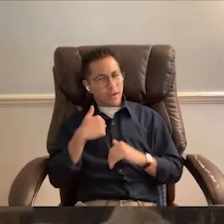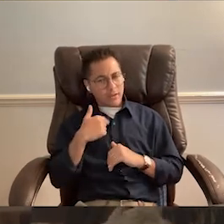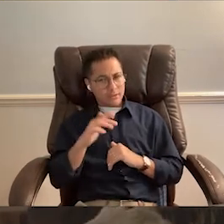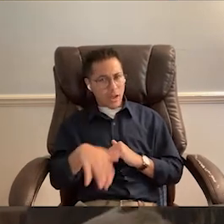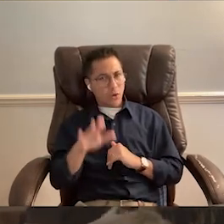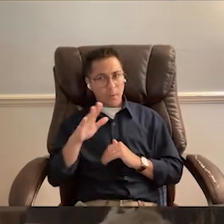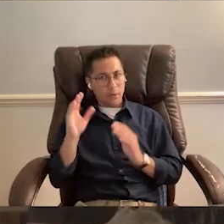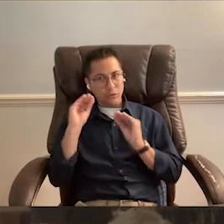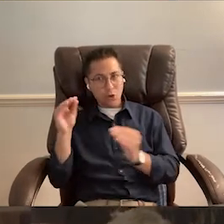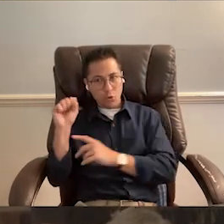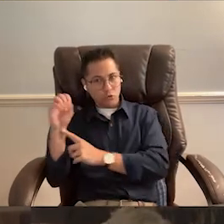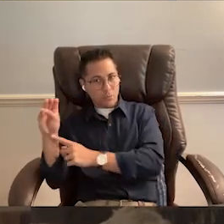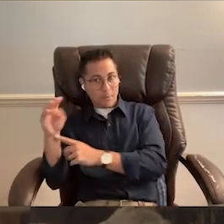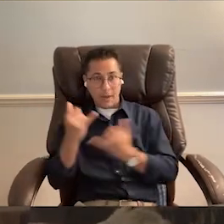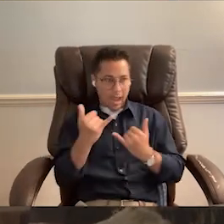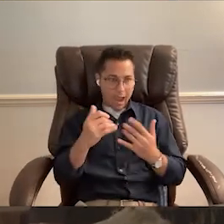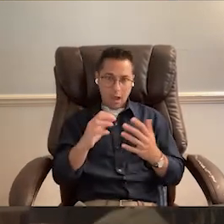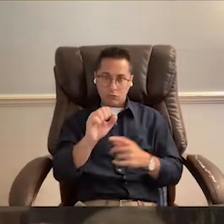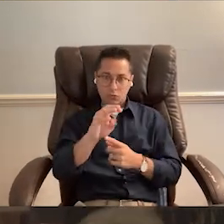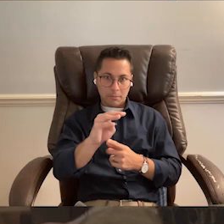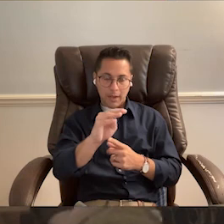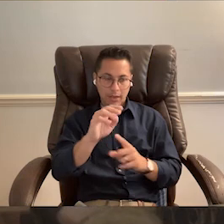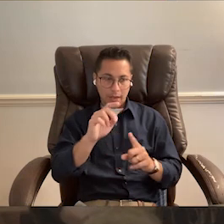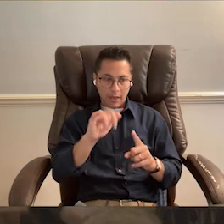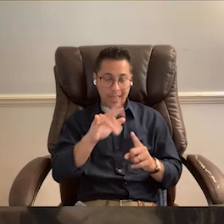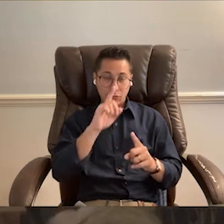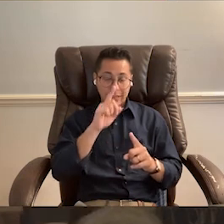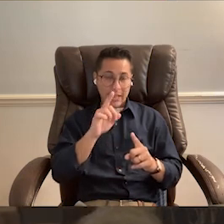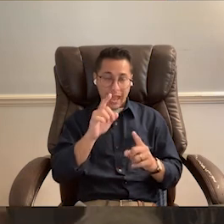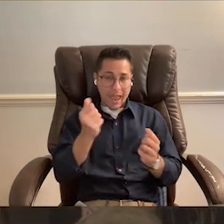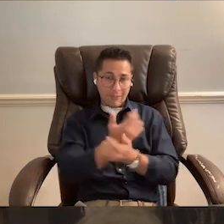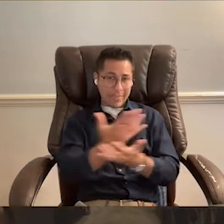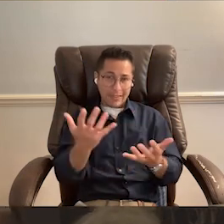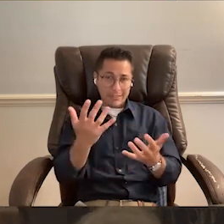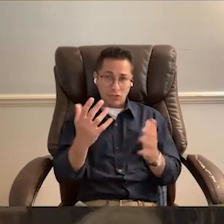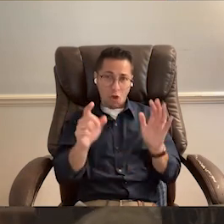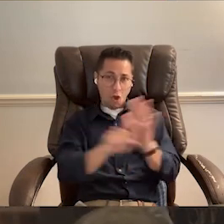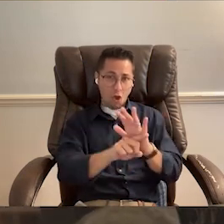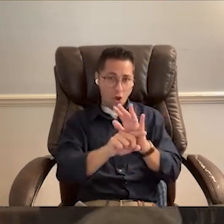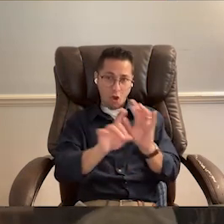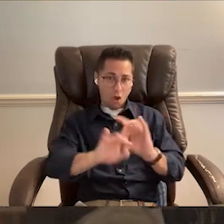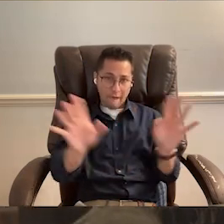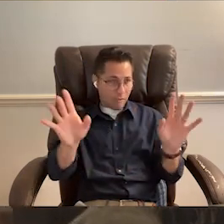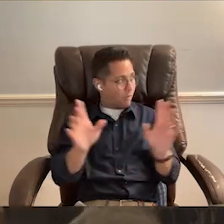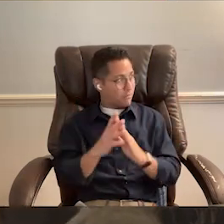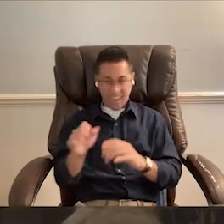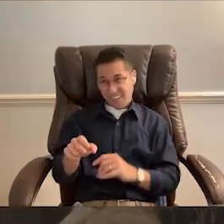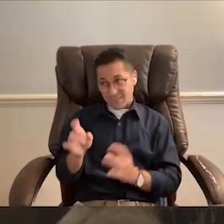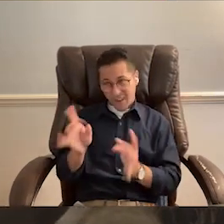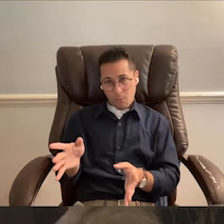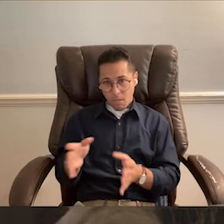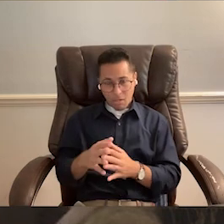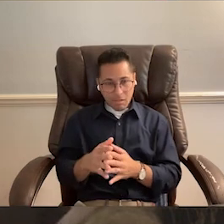say anything. Trying to get it out a little bit. I just Yeah. worry, because when I grew up, there wasn't social media. Right. Now there's social media, and people can get really